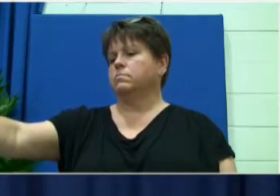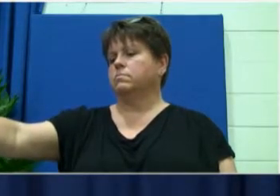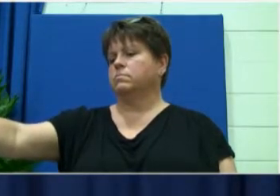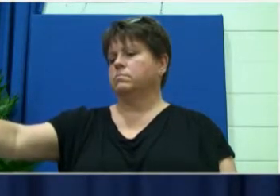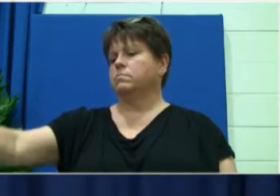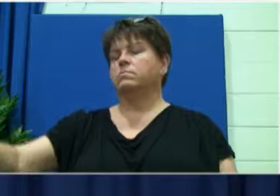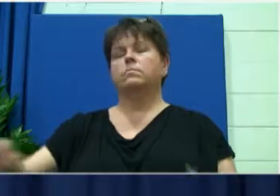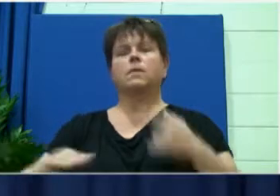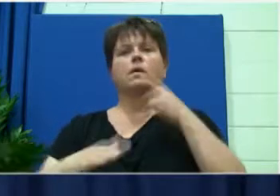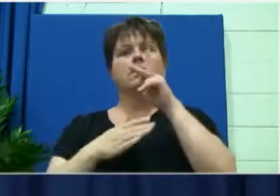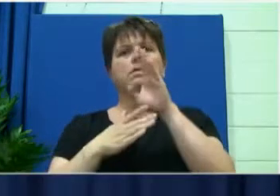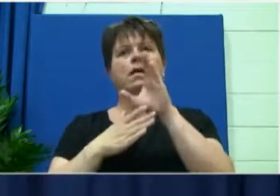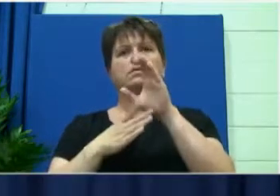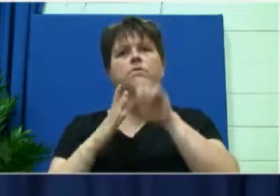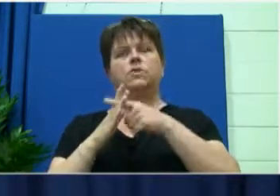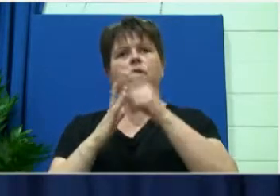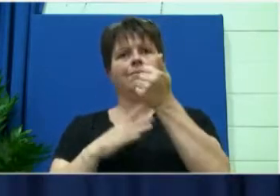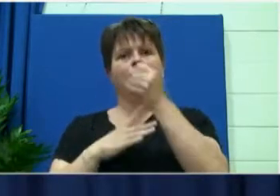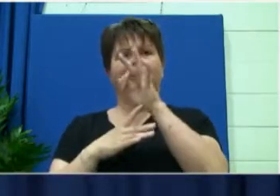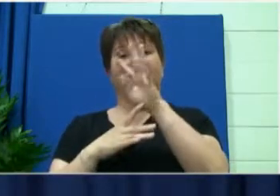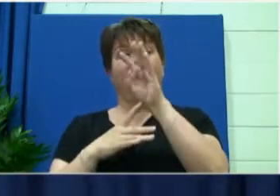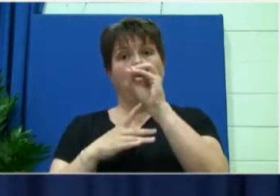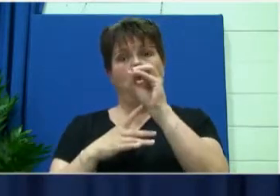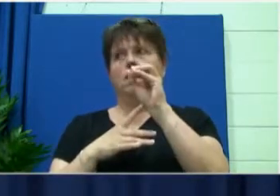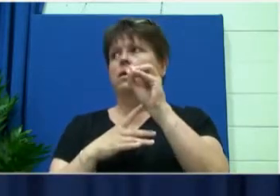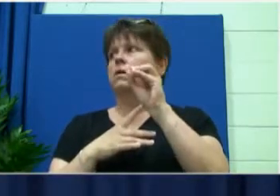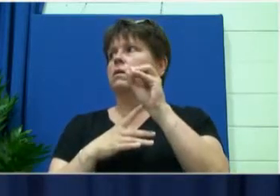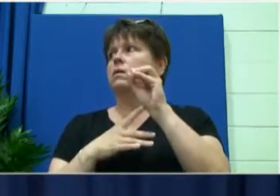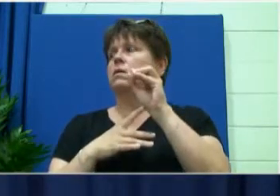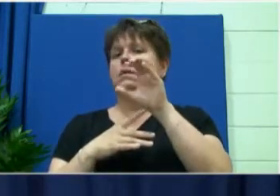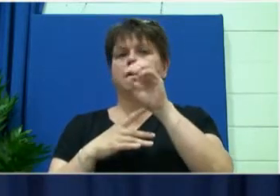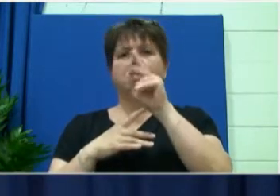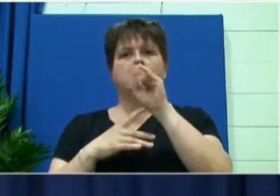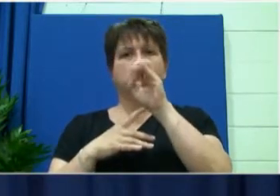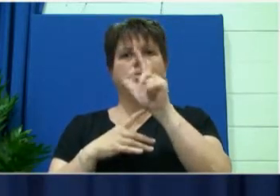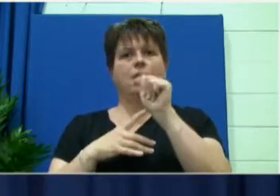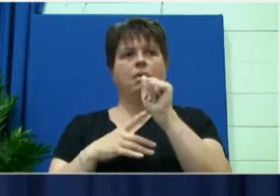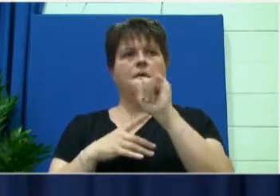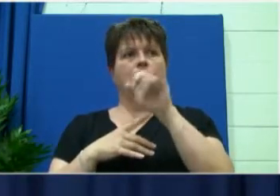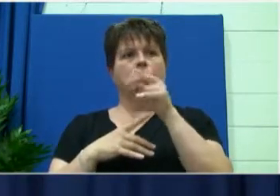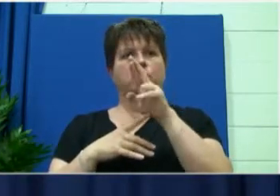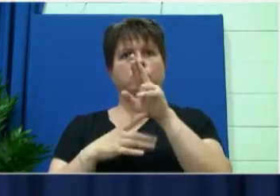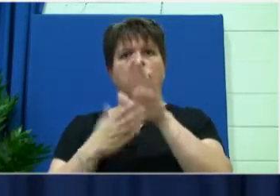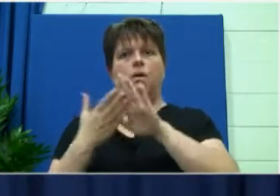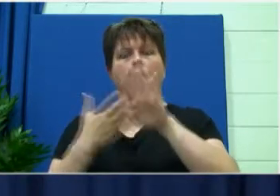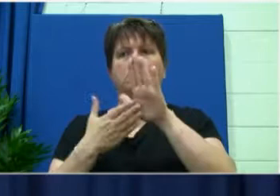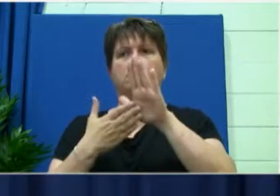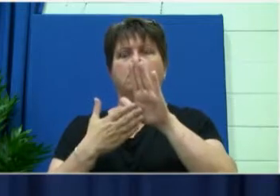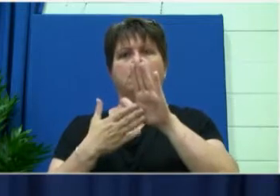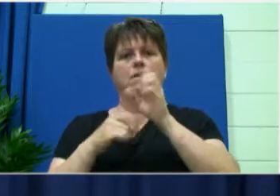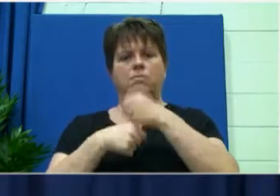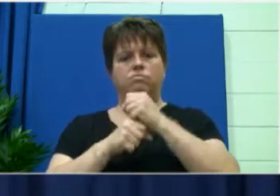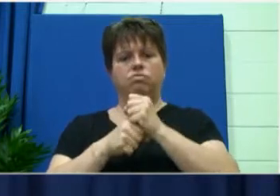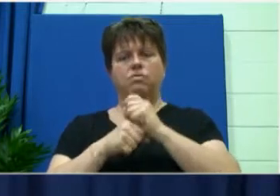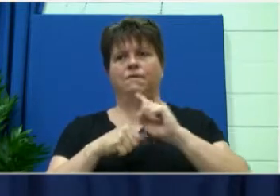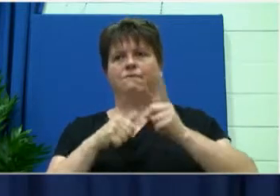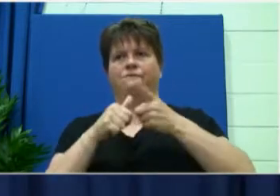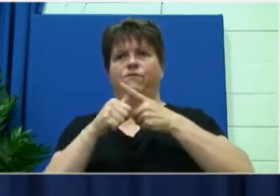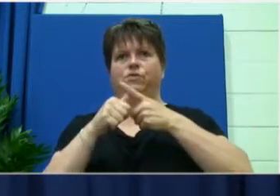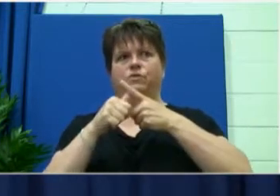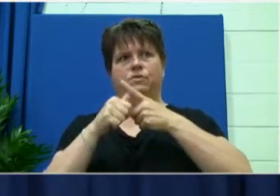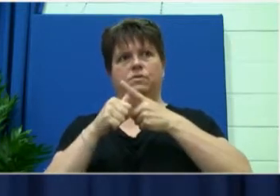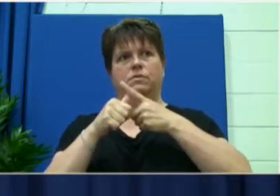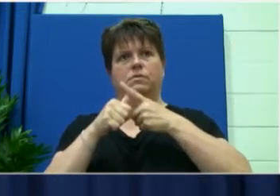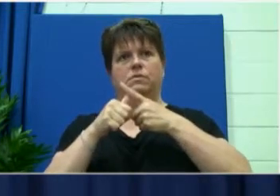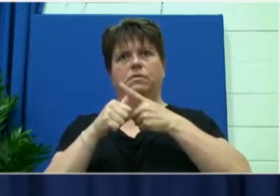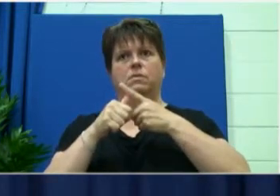Since the college first began in 1940 as Centralia Junior College, to its creation as the very